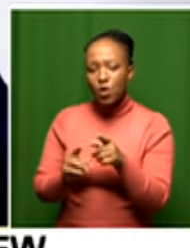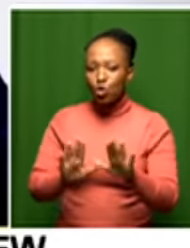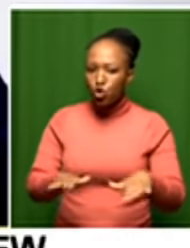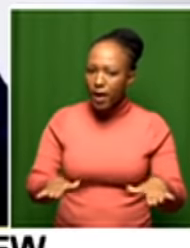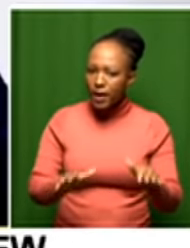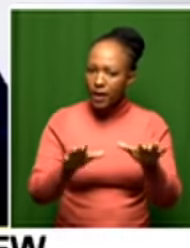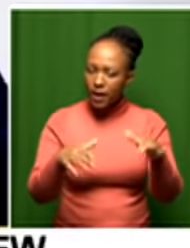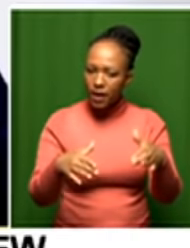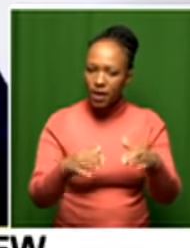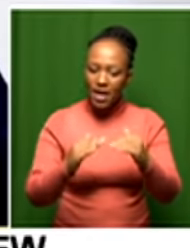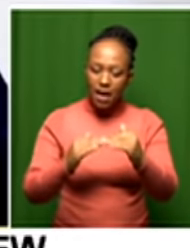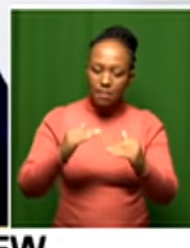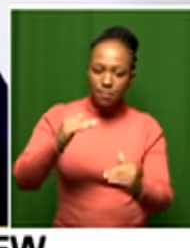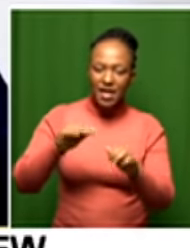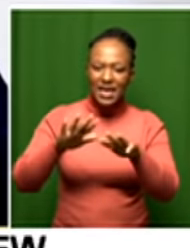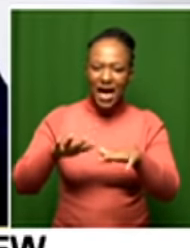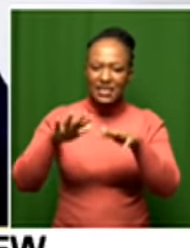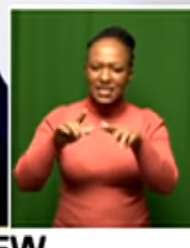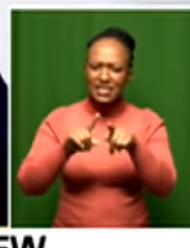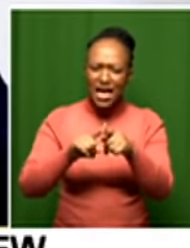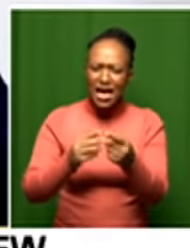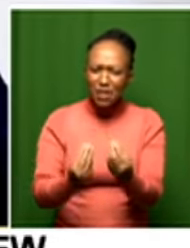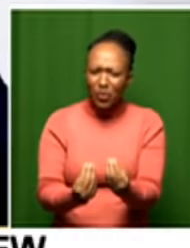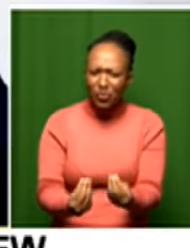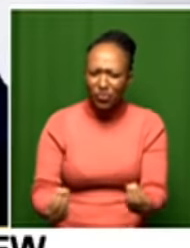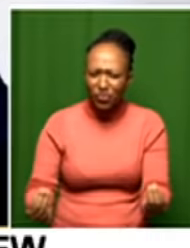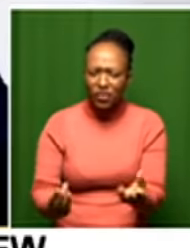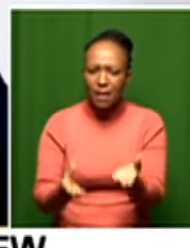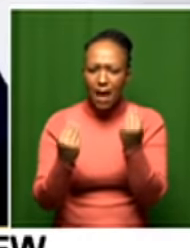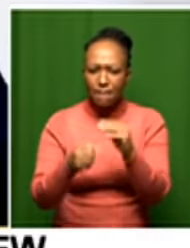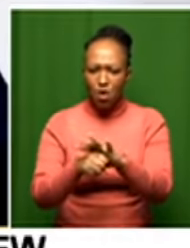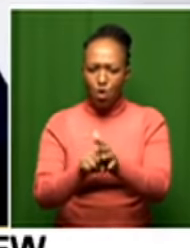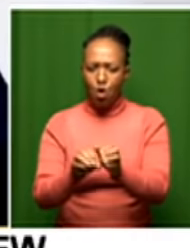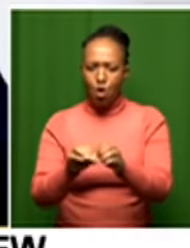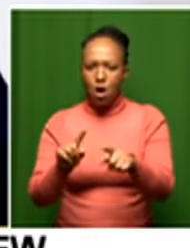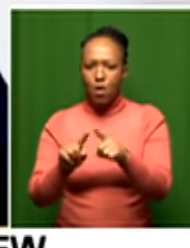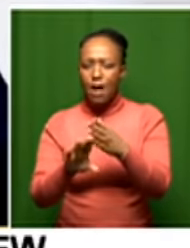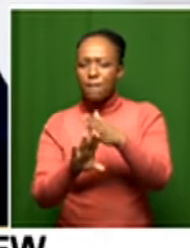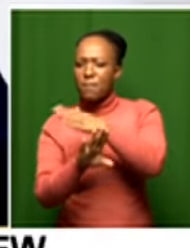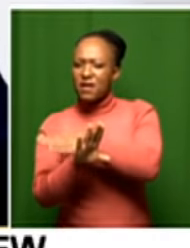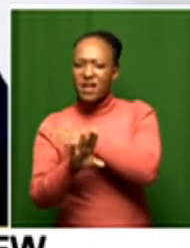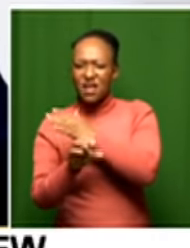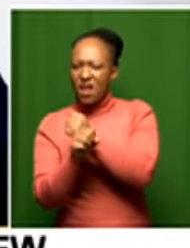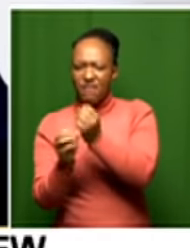children below the age of 19 and even younger getting this as opposed to the previous waves.